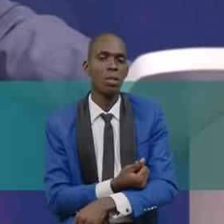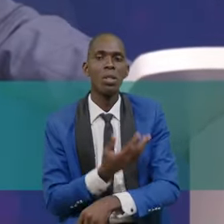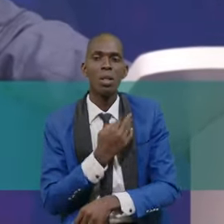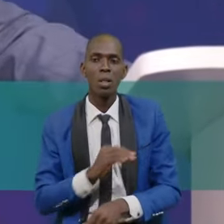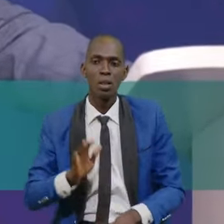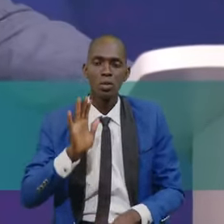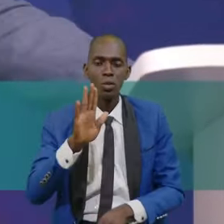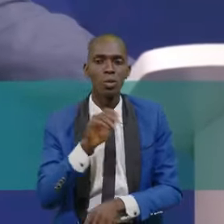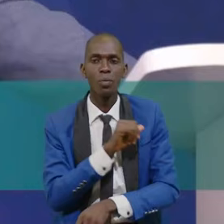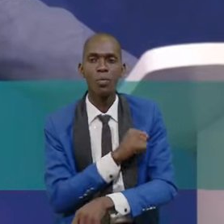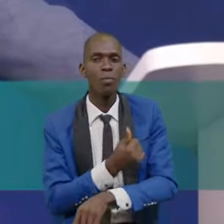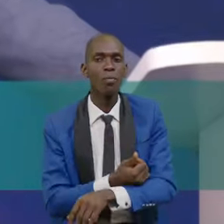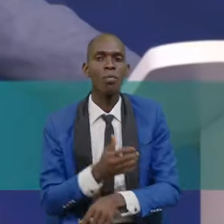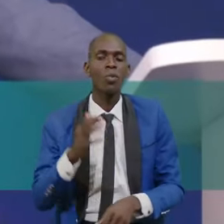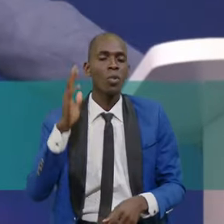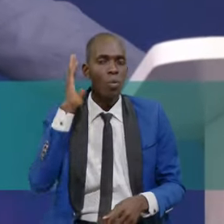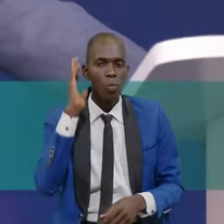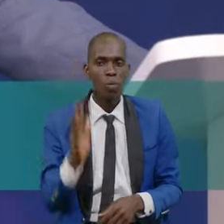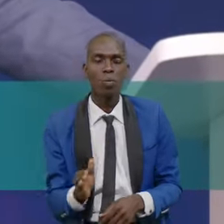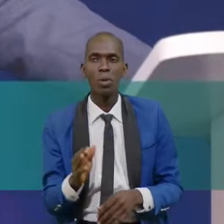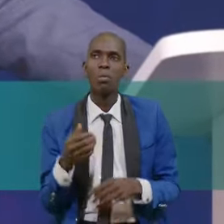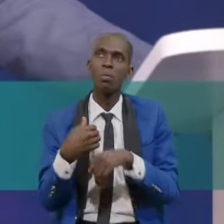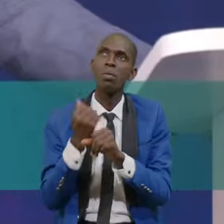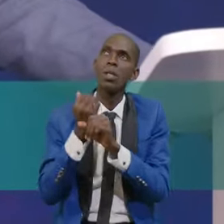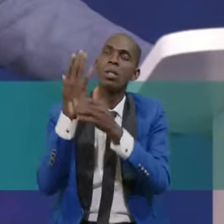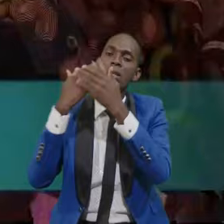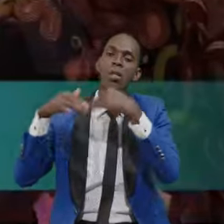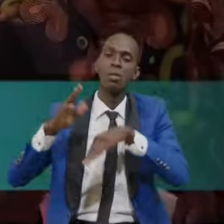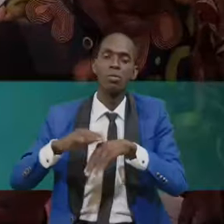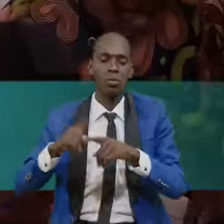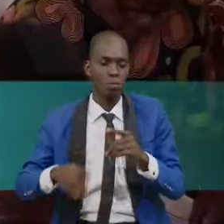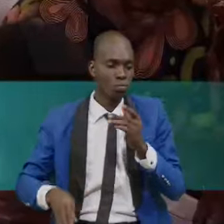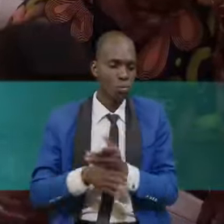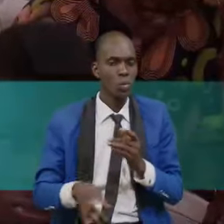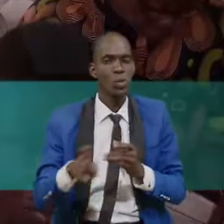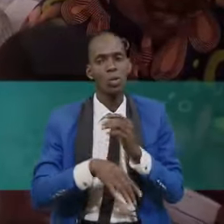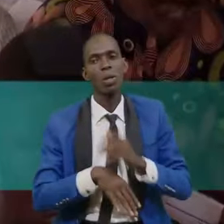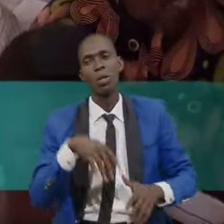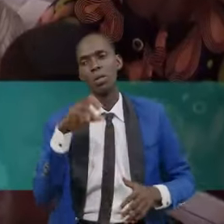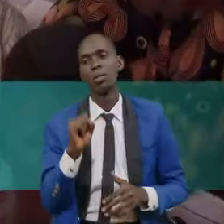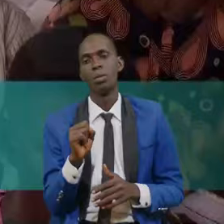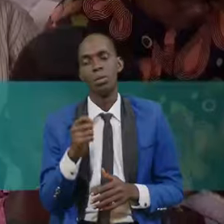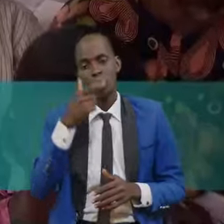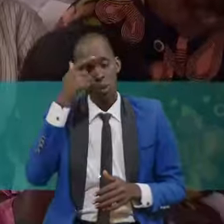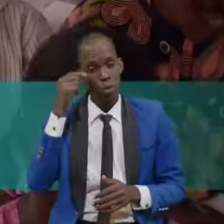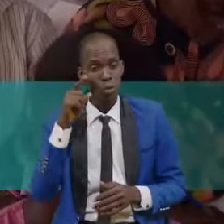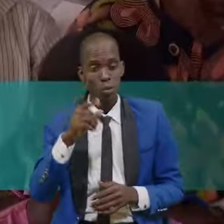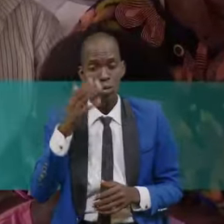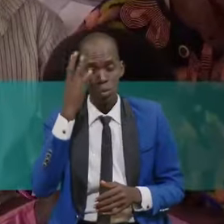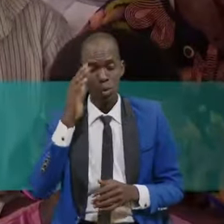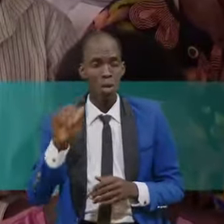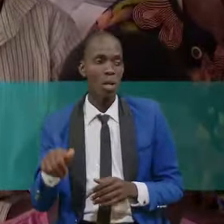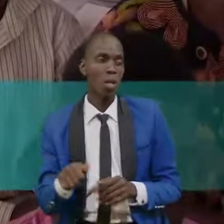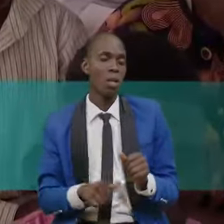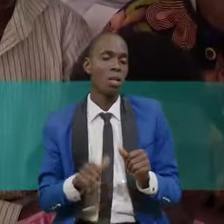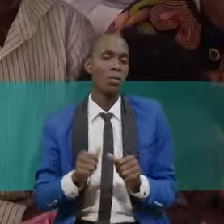authority will authorize heaven to kick you out. Because you know, anybody